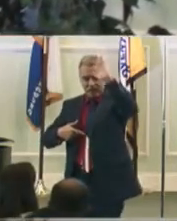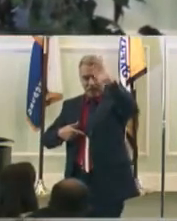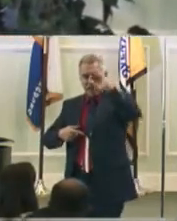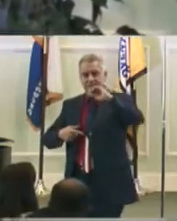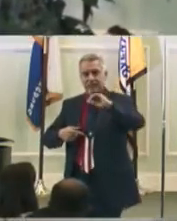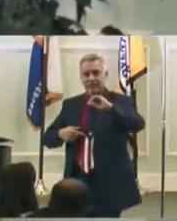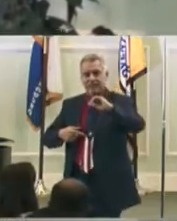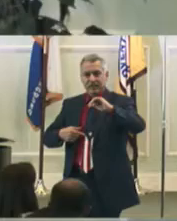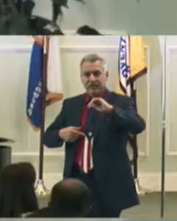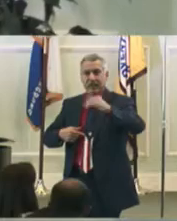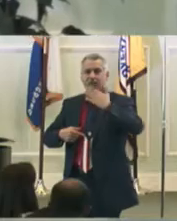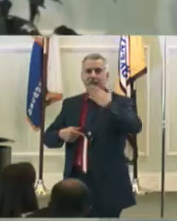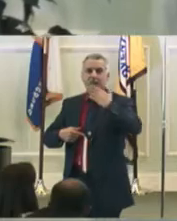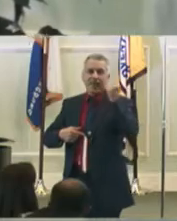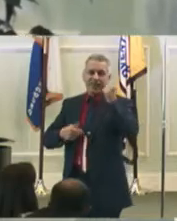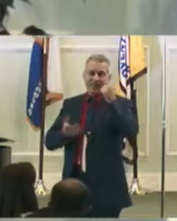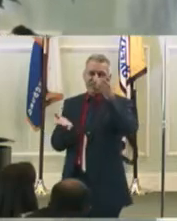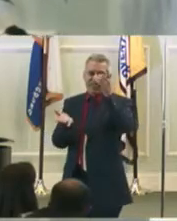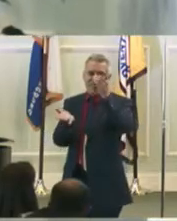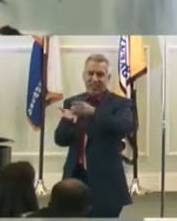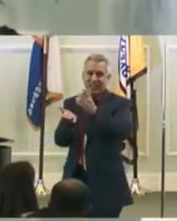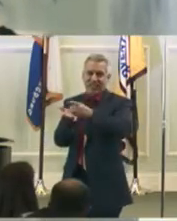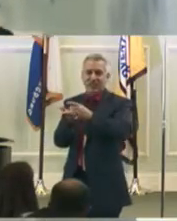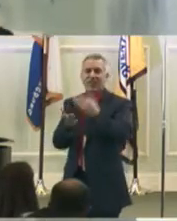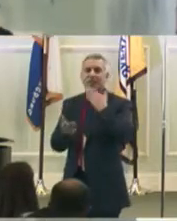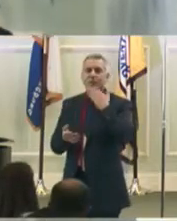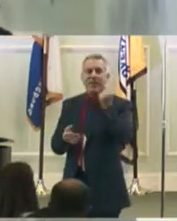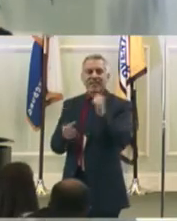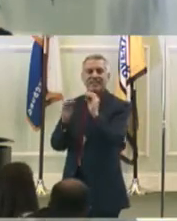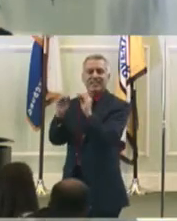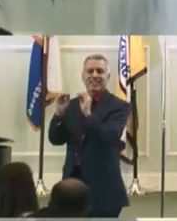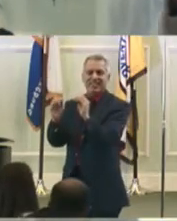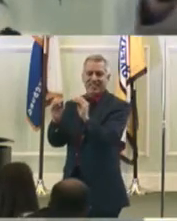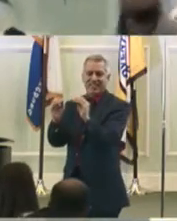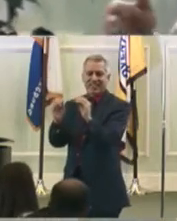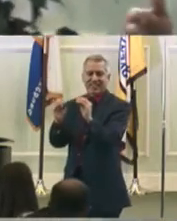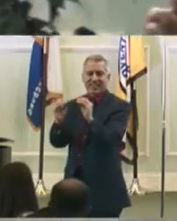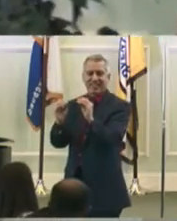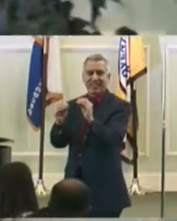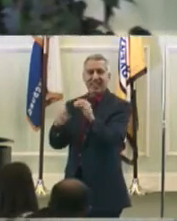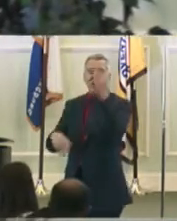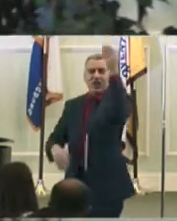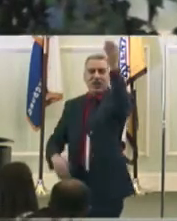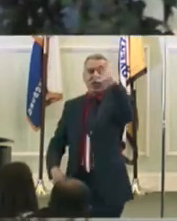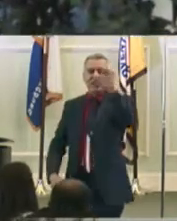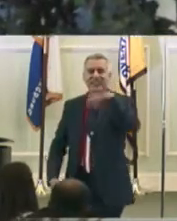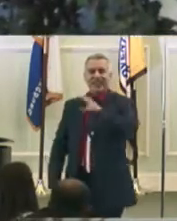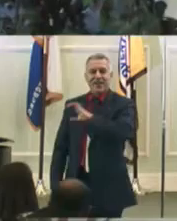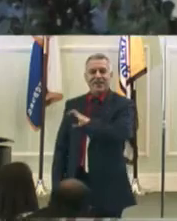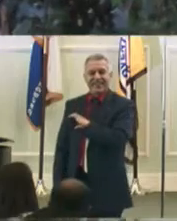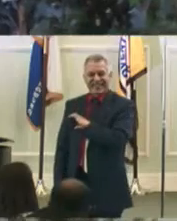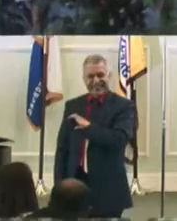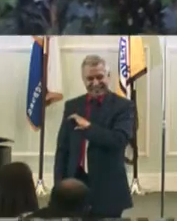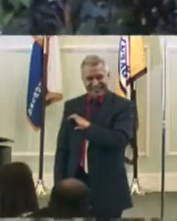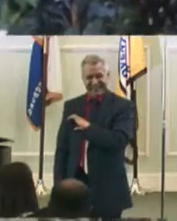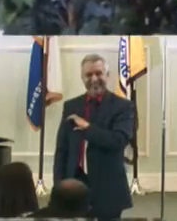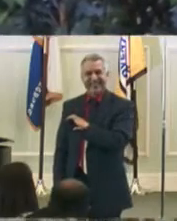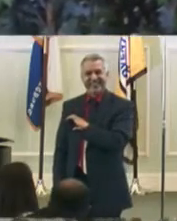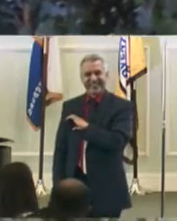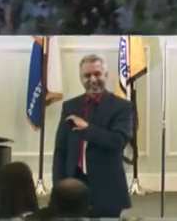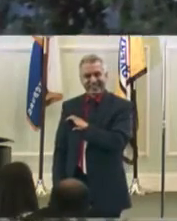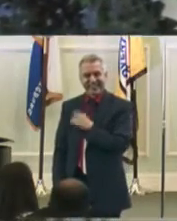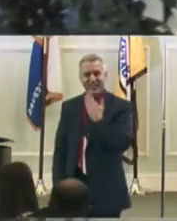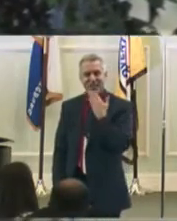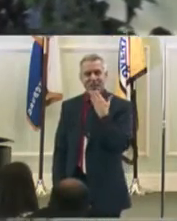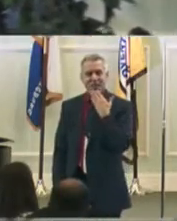best doctrine. Do you know that? Amen. It shows the character of God. It aligns with the Bible. We can take time with that, but get to know him. Get to